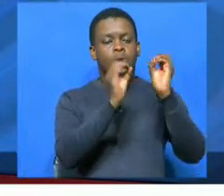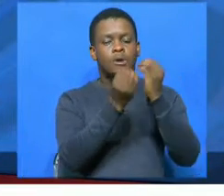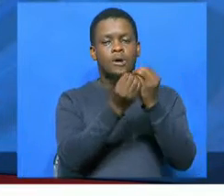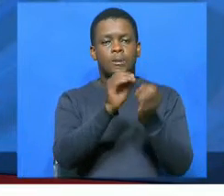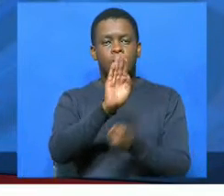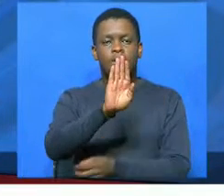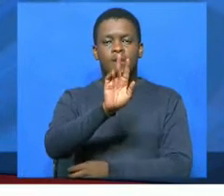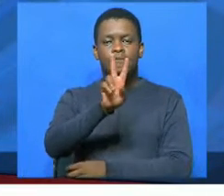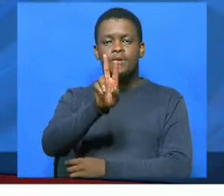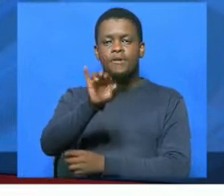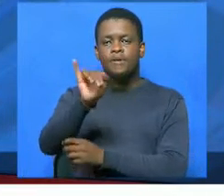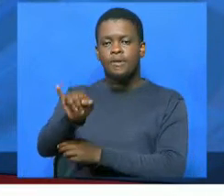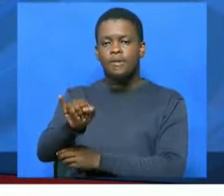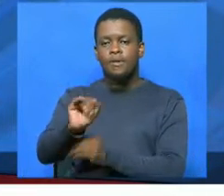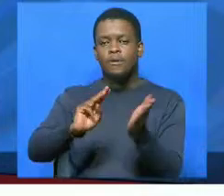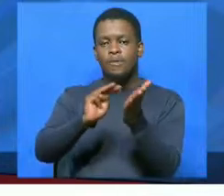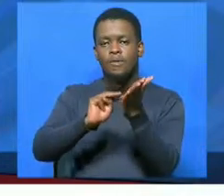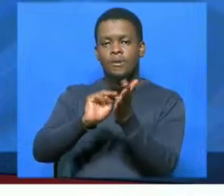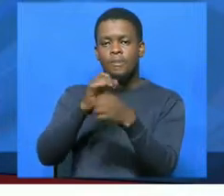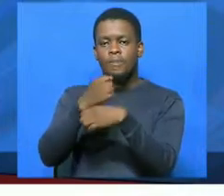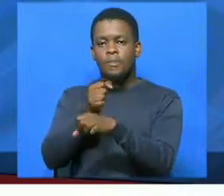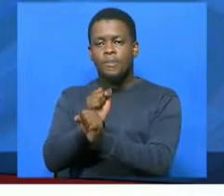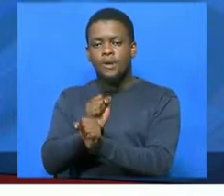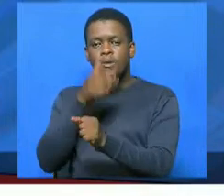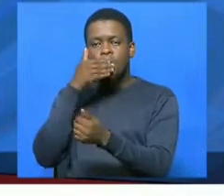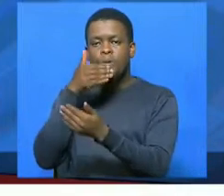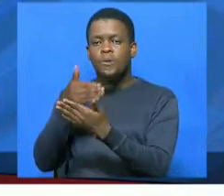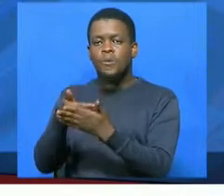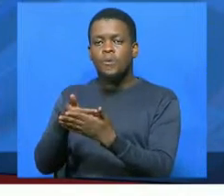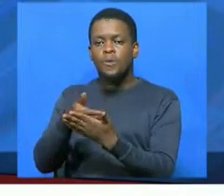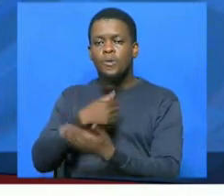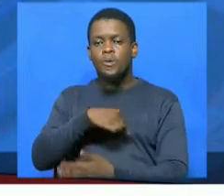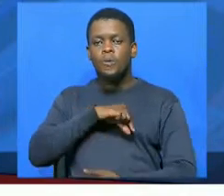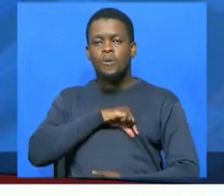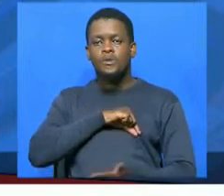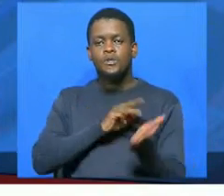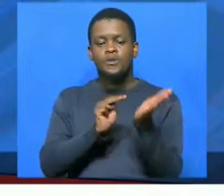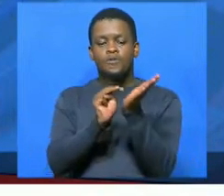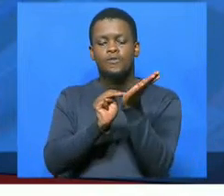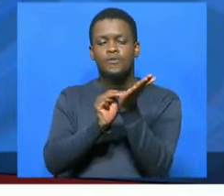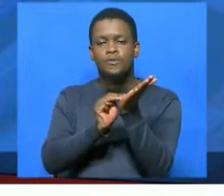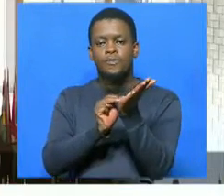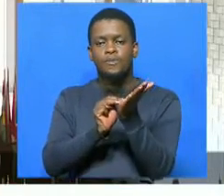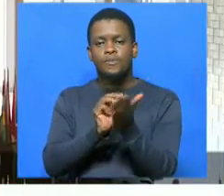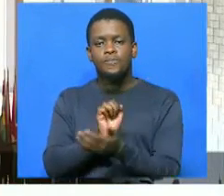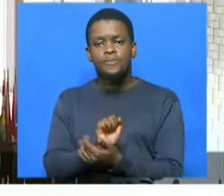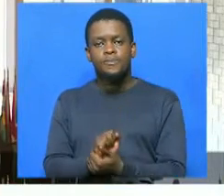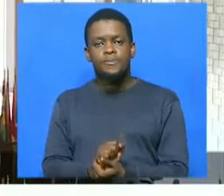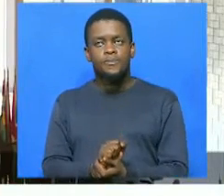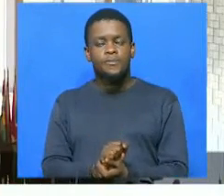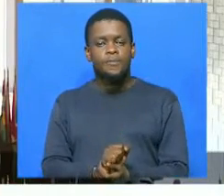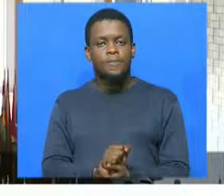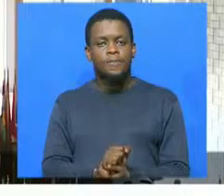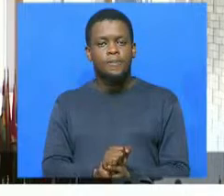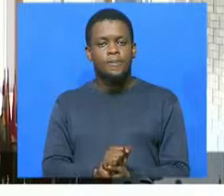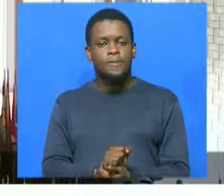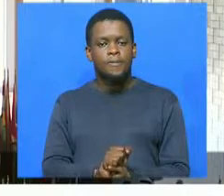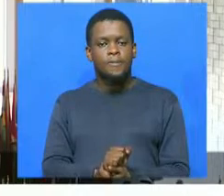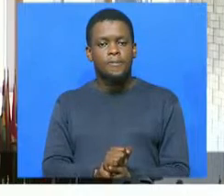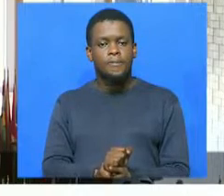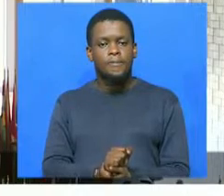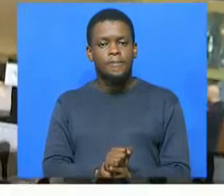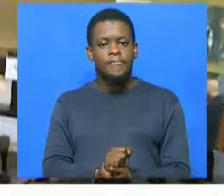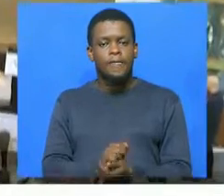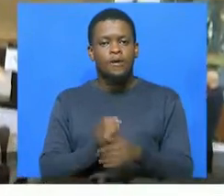region to provide the much-needed quality vaccines. Usililo Unkabitsi has more. Boasting a combined population of